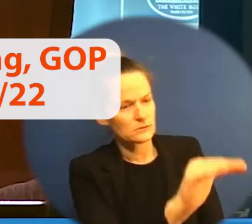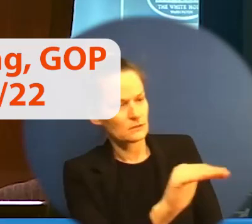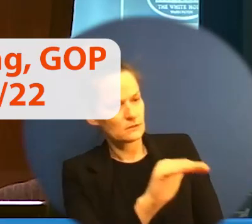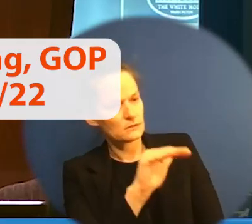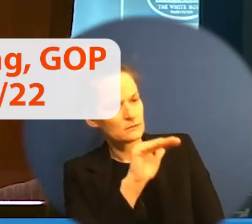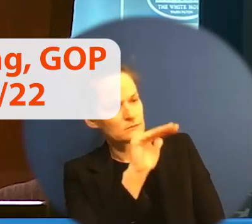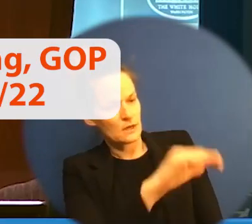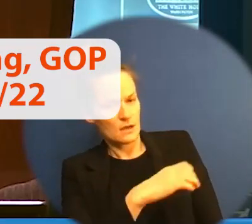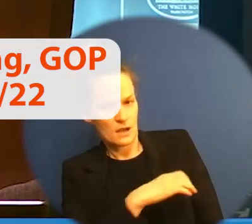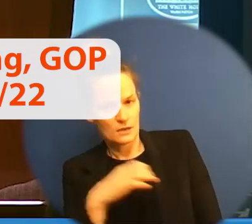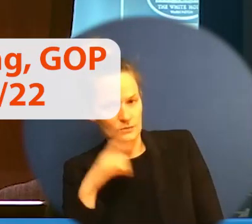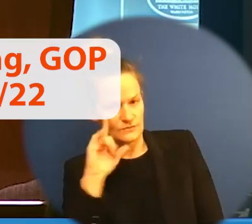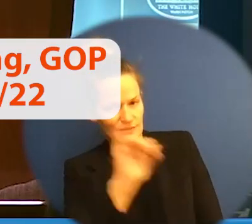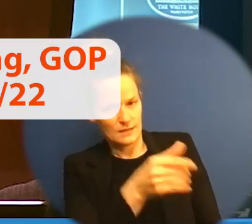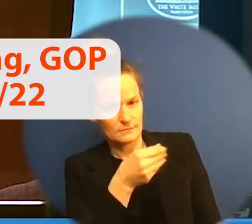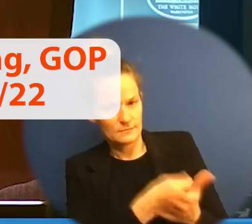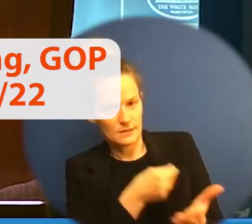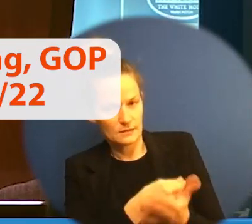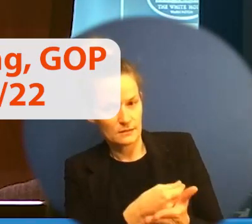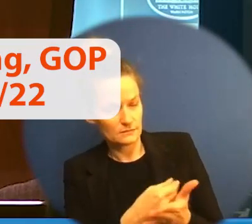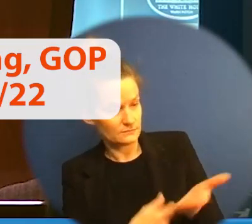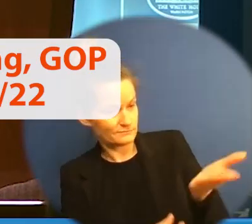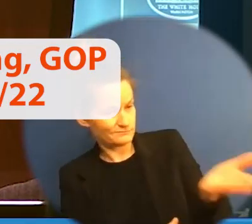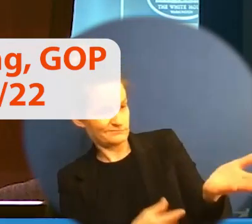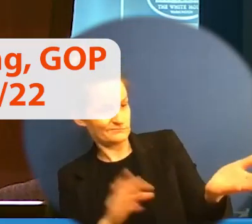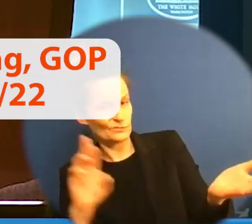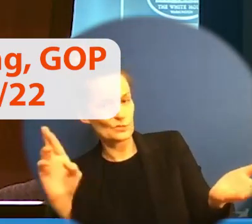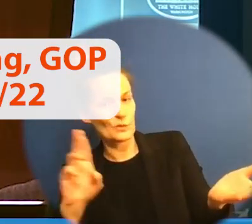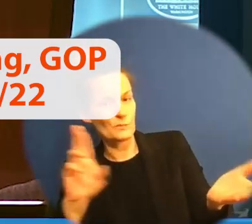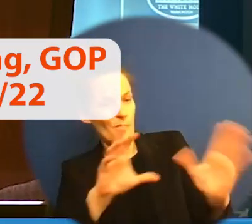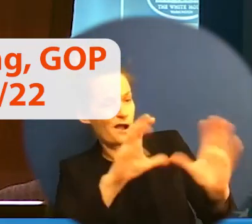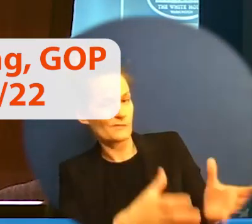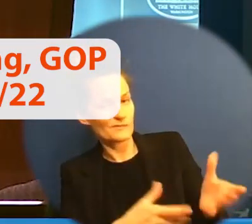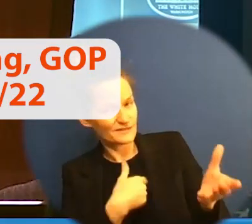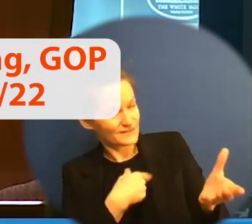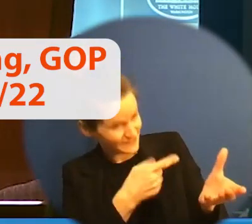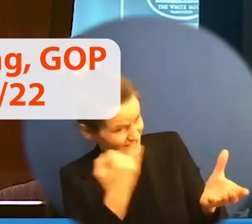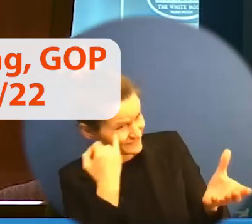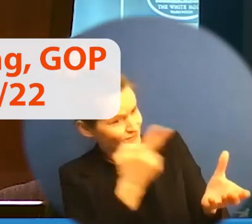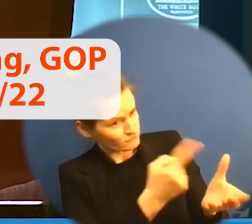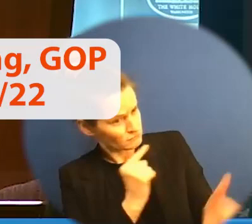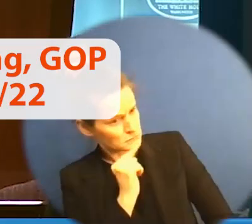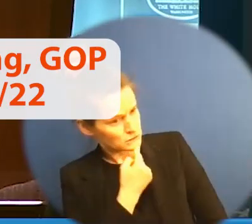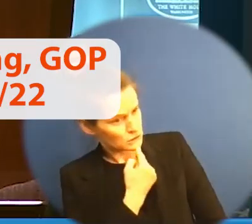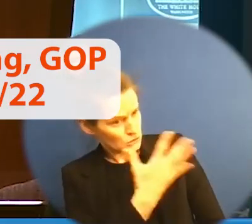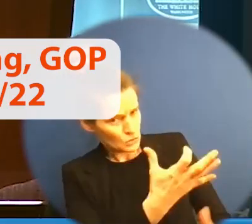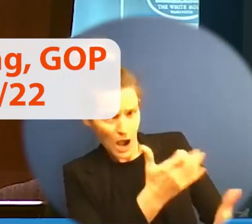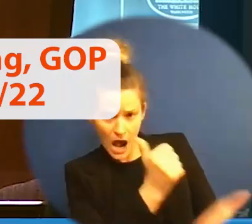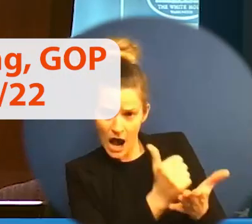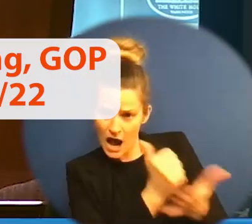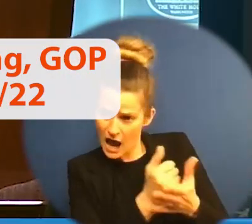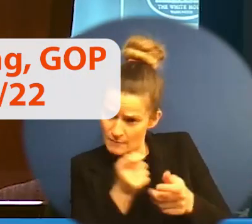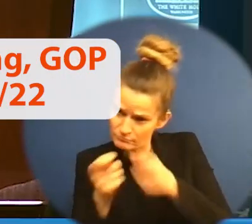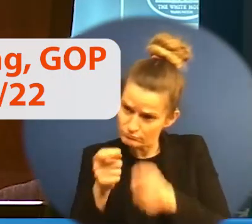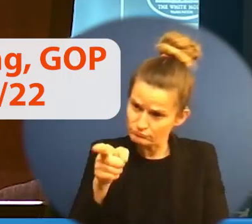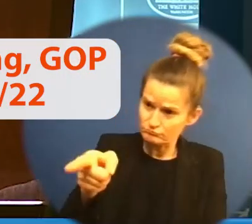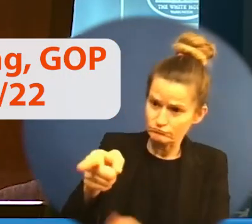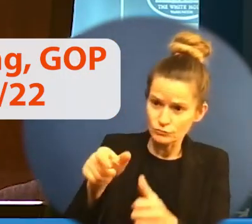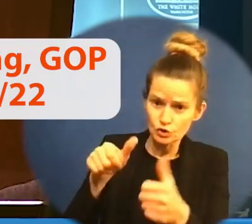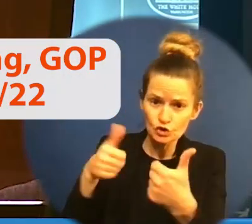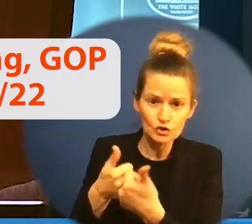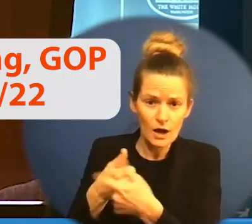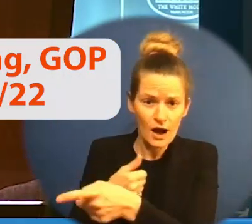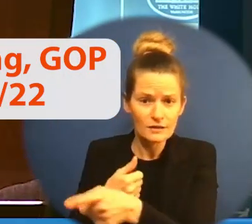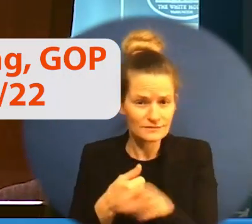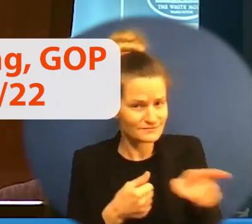us, right, with the challenges that we're seeing. So if congressional Republicans are serious about this, serious about dealing with what the